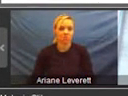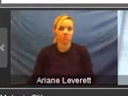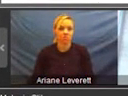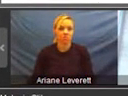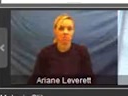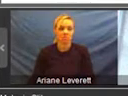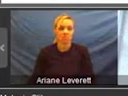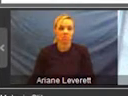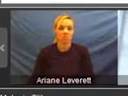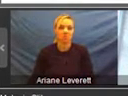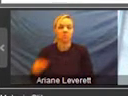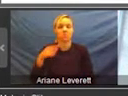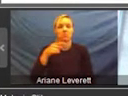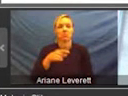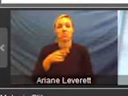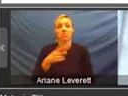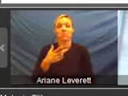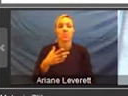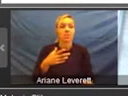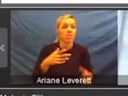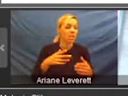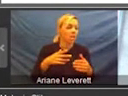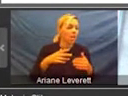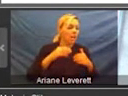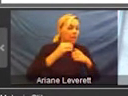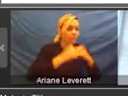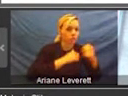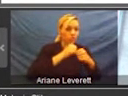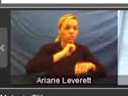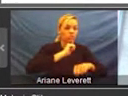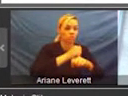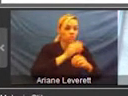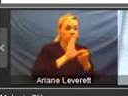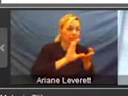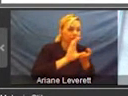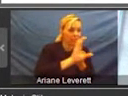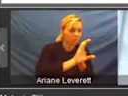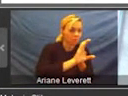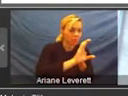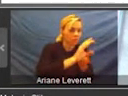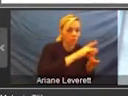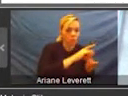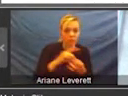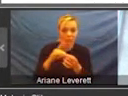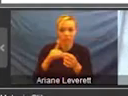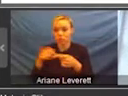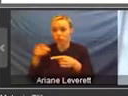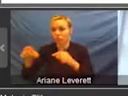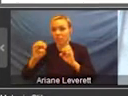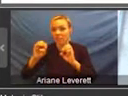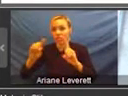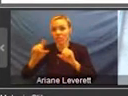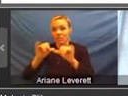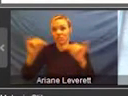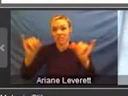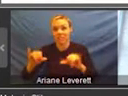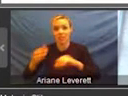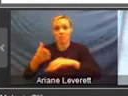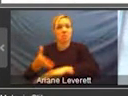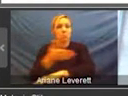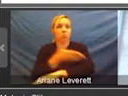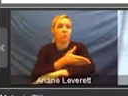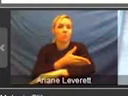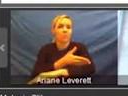massive infrastructure investment and improvement of educational system. again, this can also mean that the approach